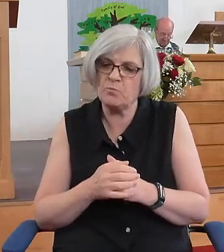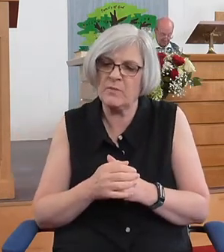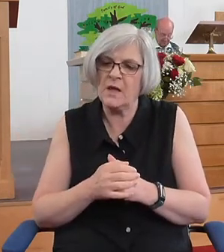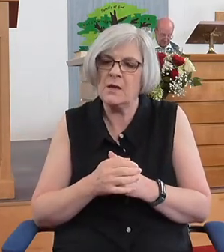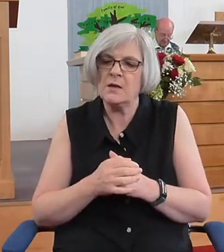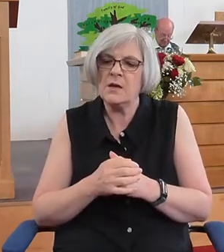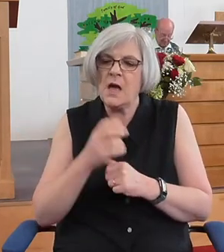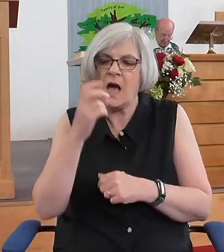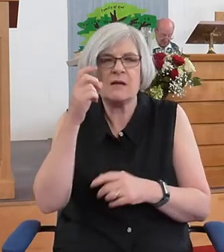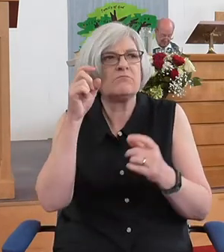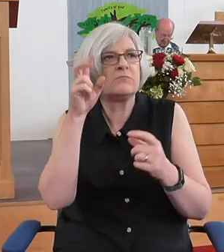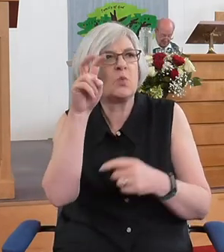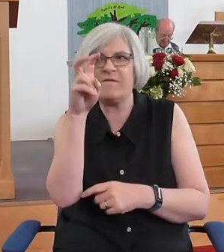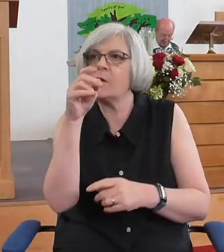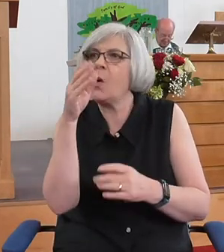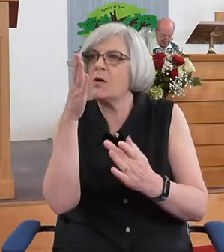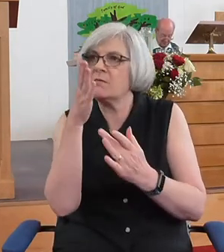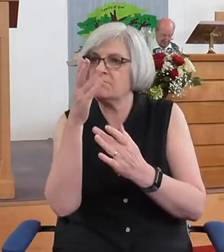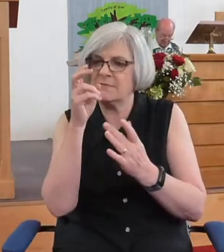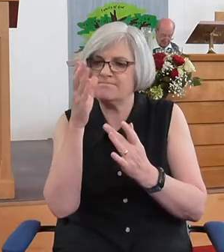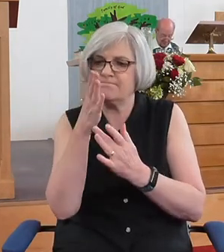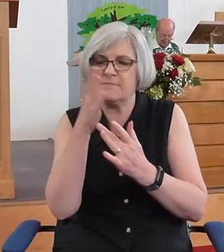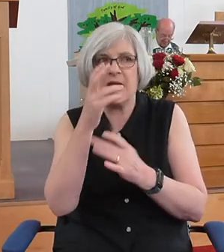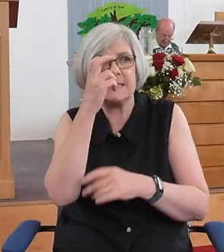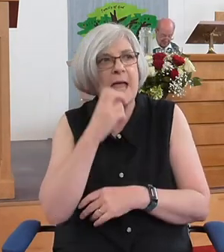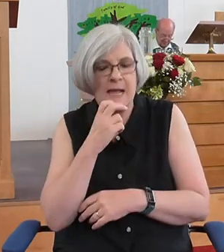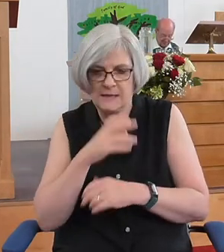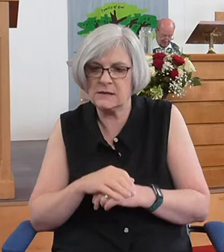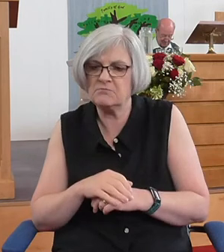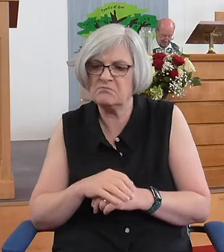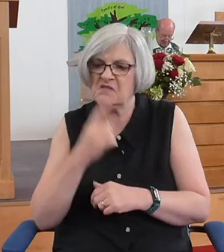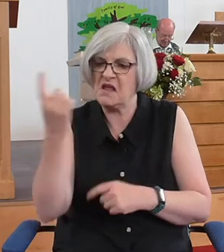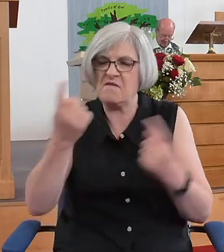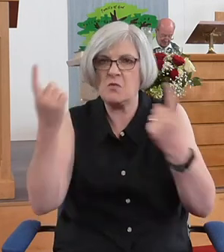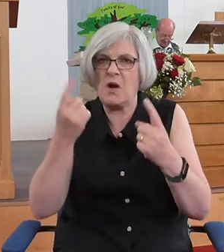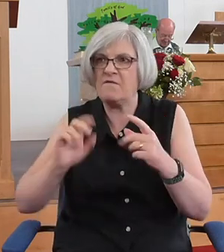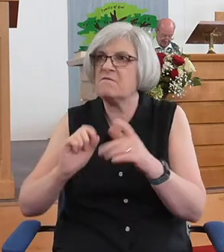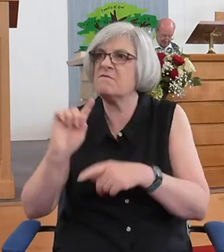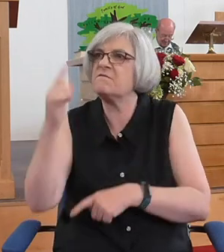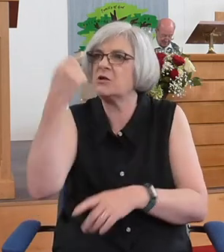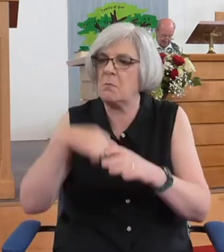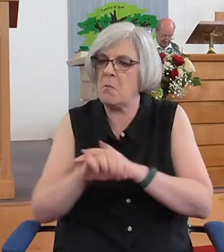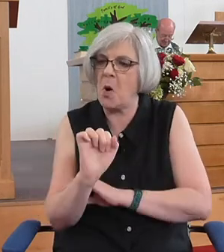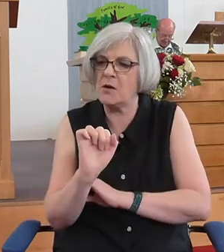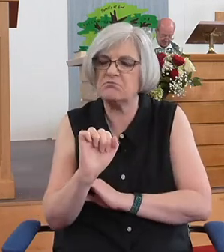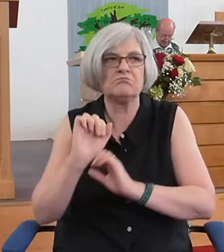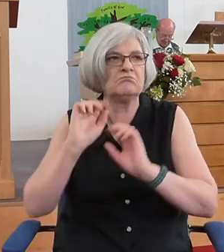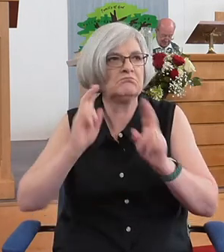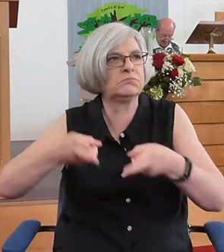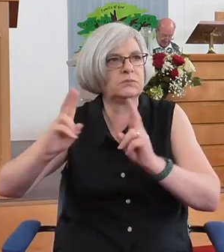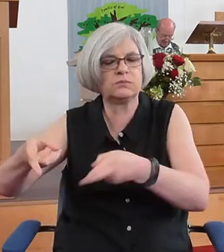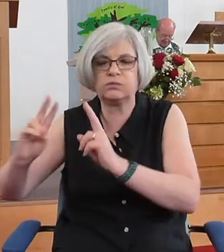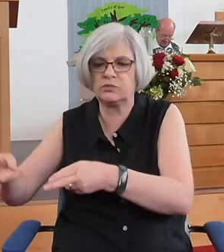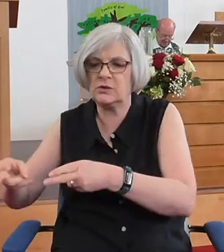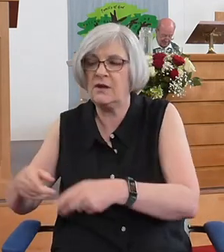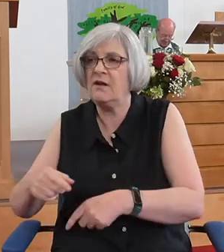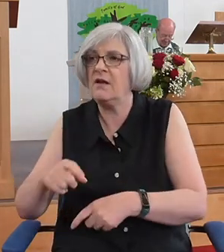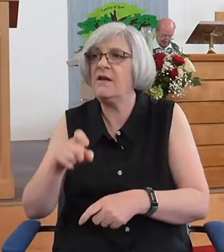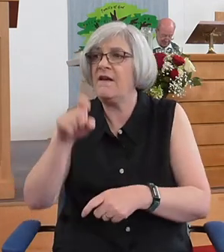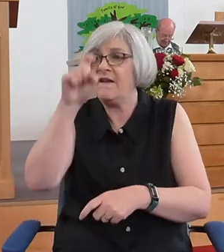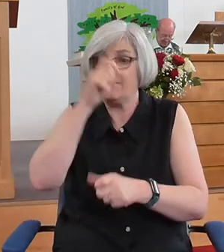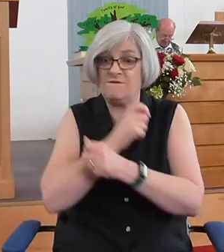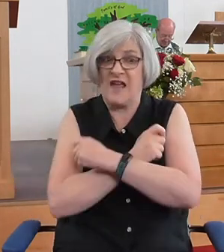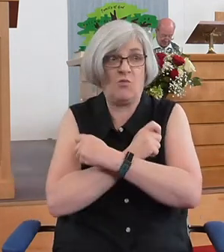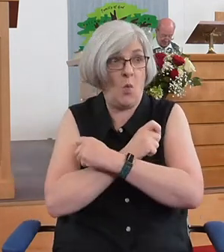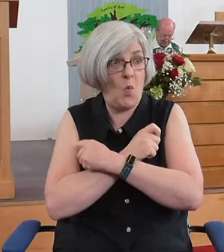"At midnight, the Lord struck down all the firstborn in Egypt, from the firstborn of Pharaoh who sat on the throne, to